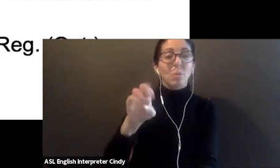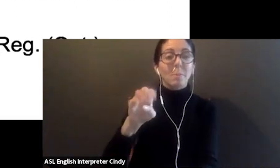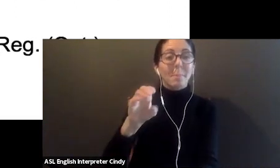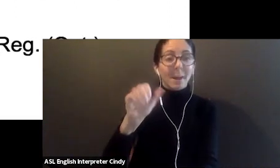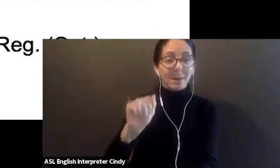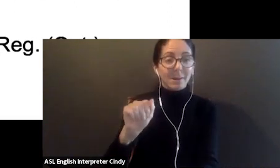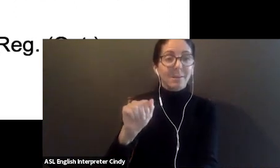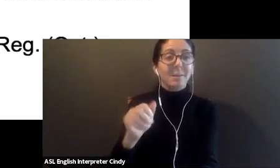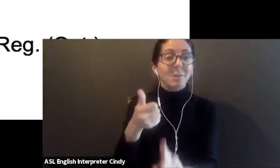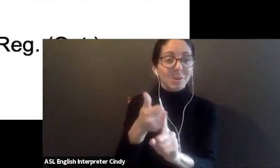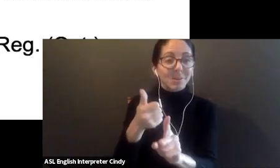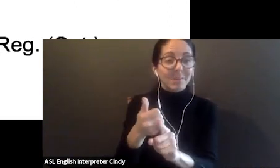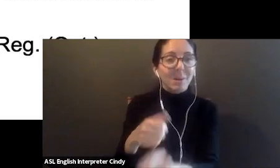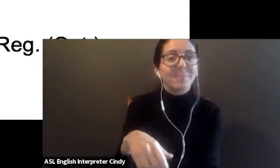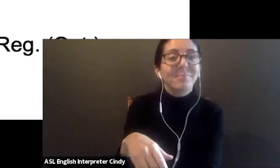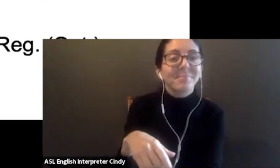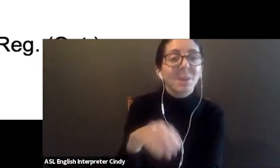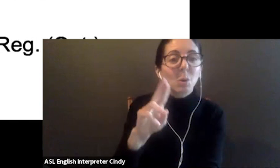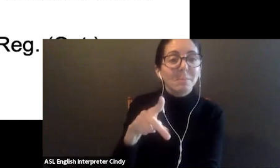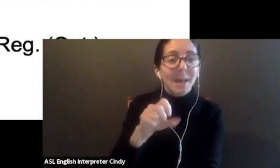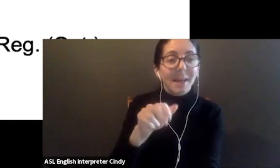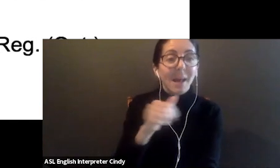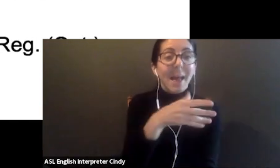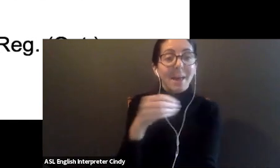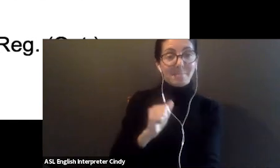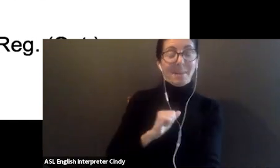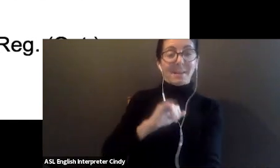Gevirtz, Upasana Panda, and myself, Julia Holmes.